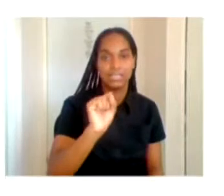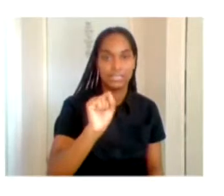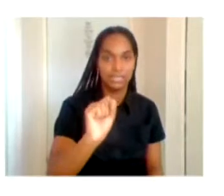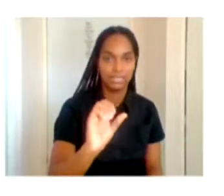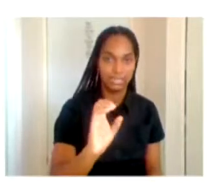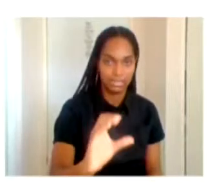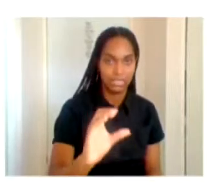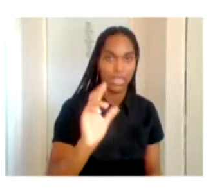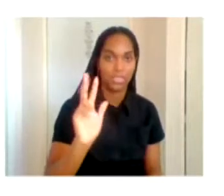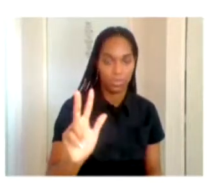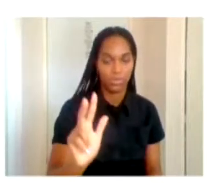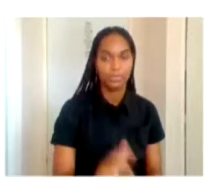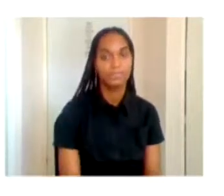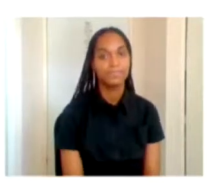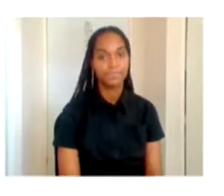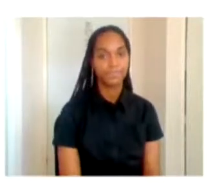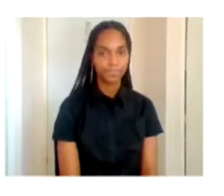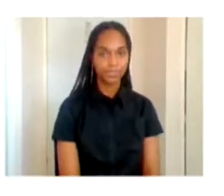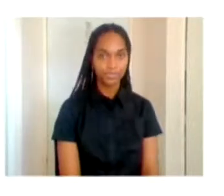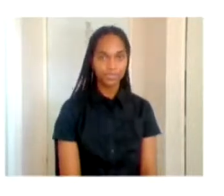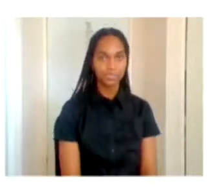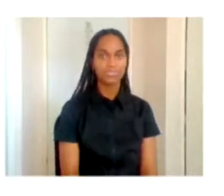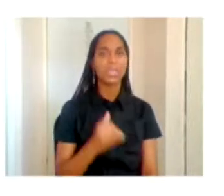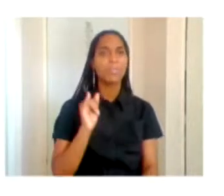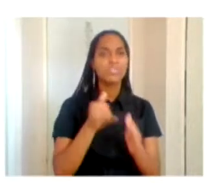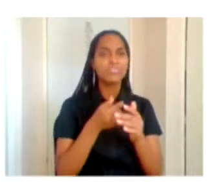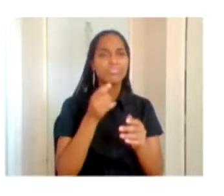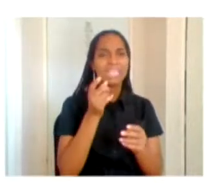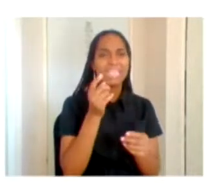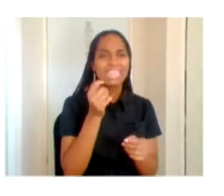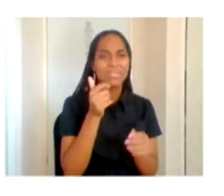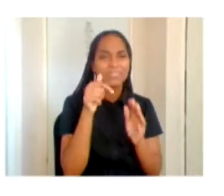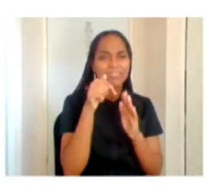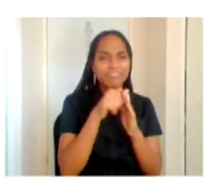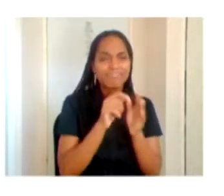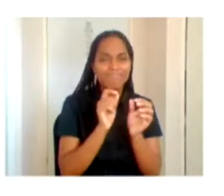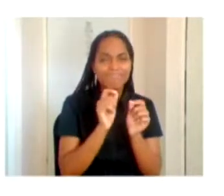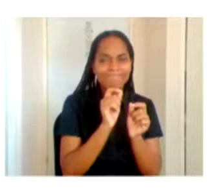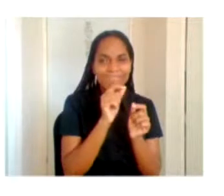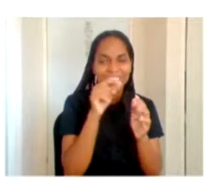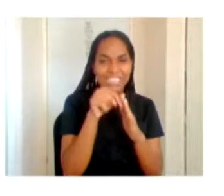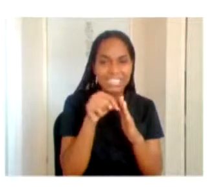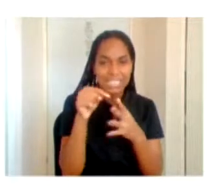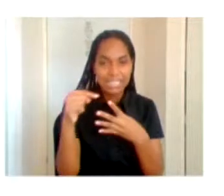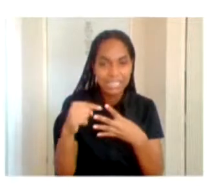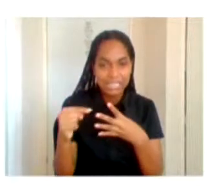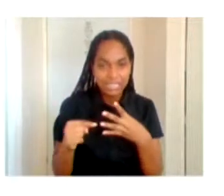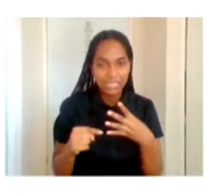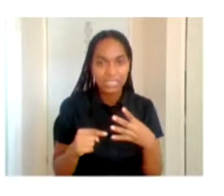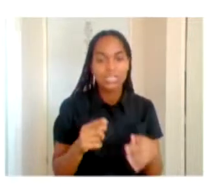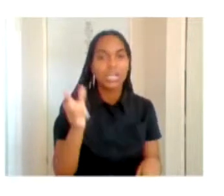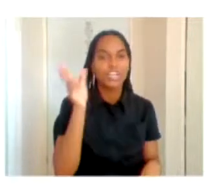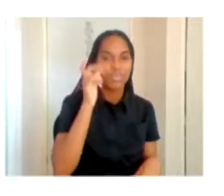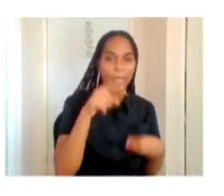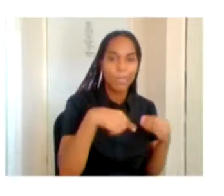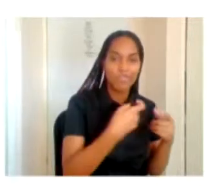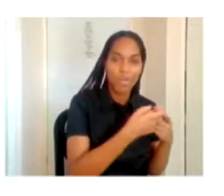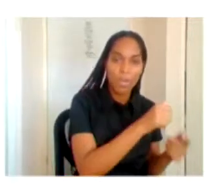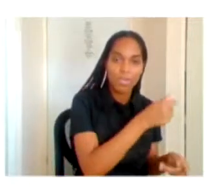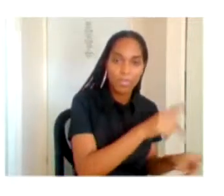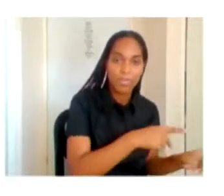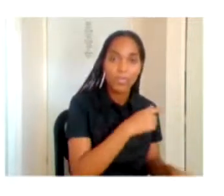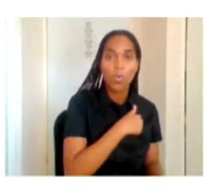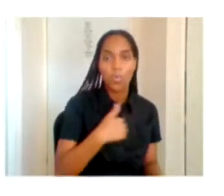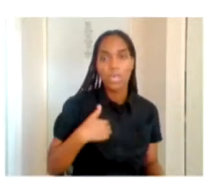So ATSC3, I'll just go into it a little bit in detail. You've heard about it from Young, you've heard about it from others. We really have the